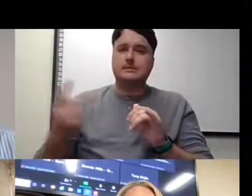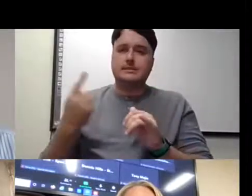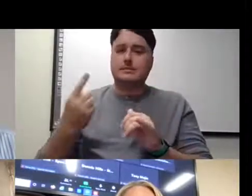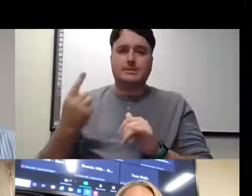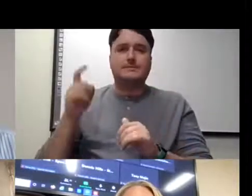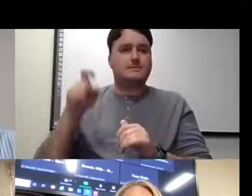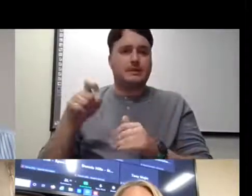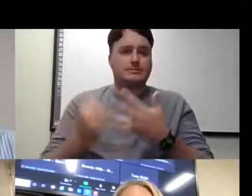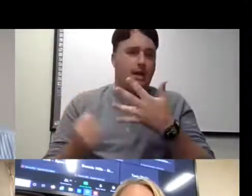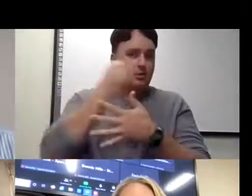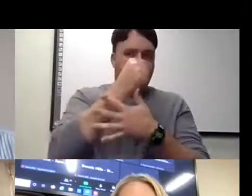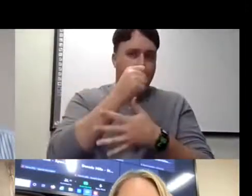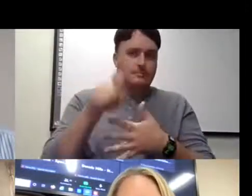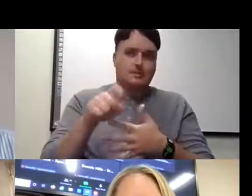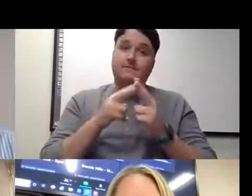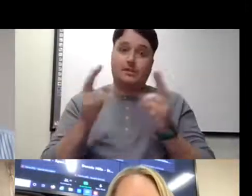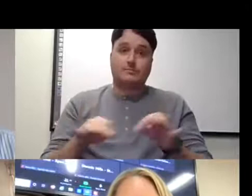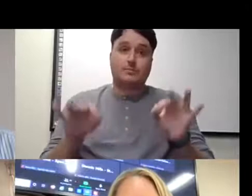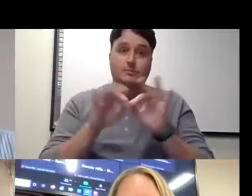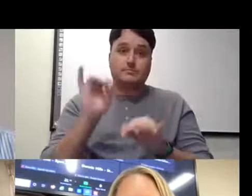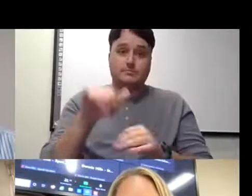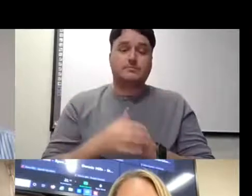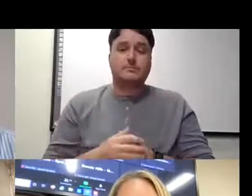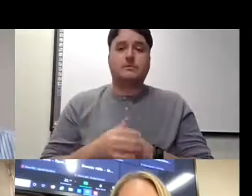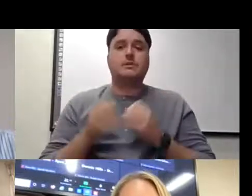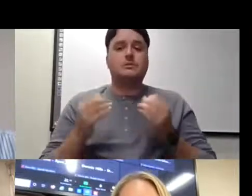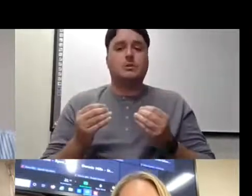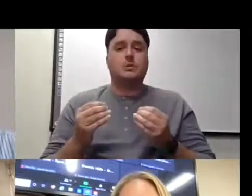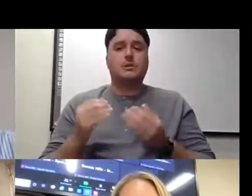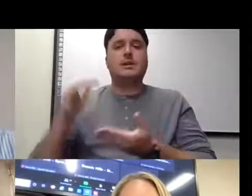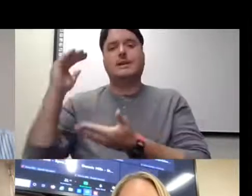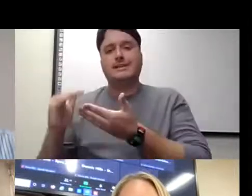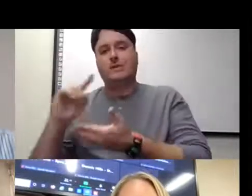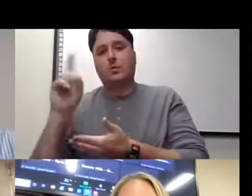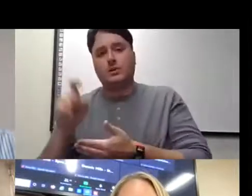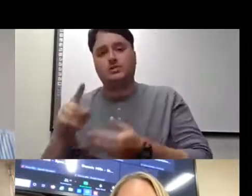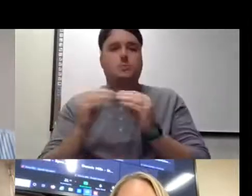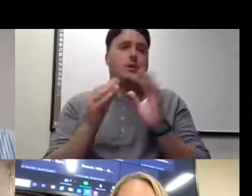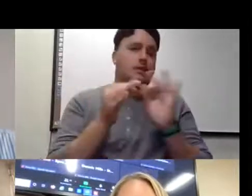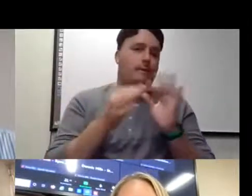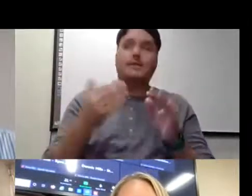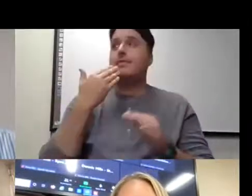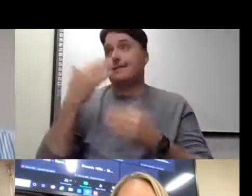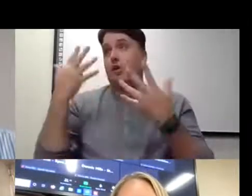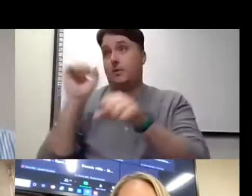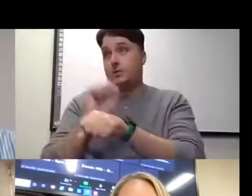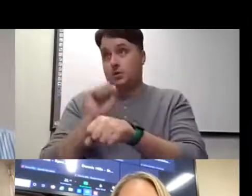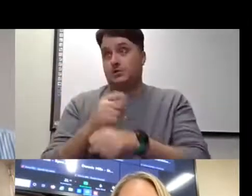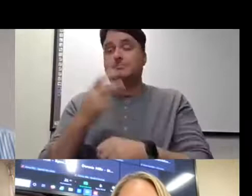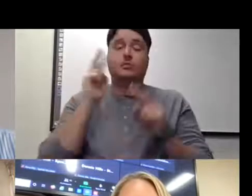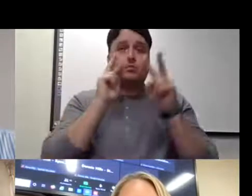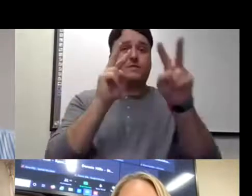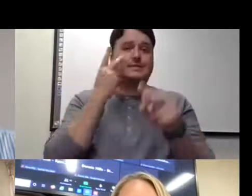to be prioritized and is really important. So less of a question, more of a comment. So thanks for the work already and looking forward to seeing it